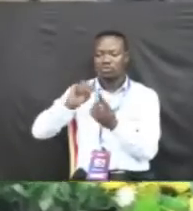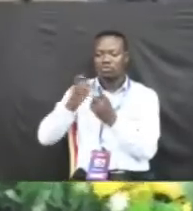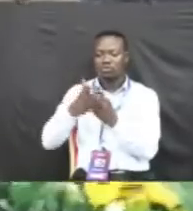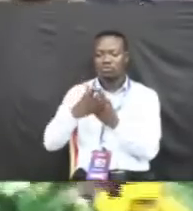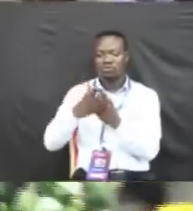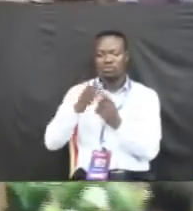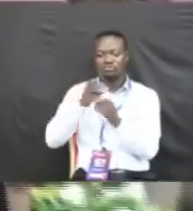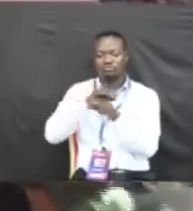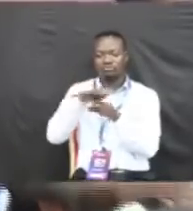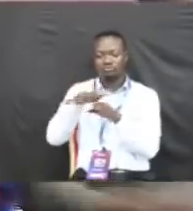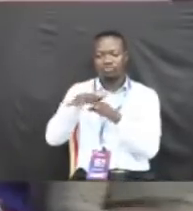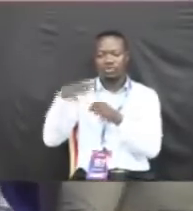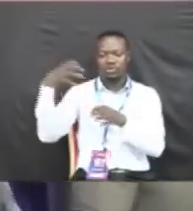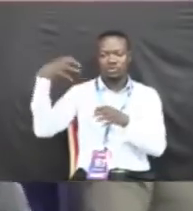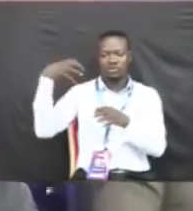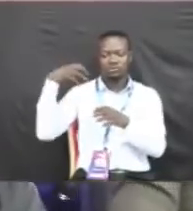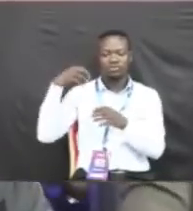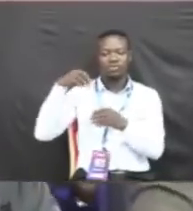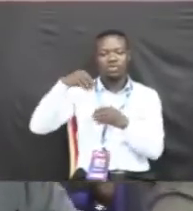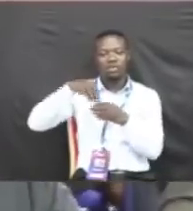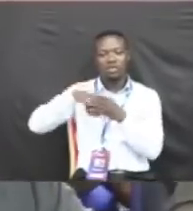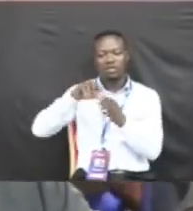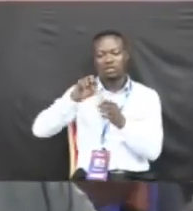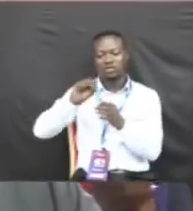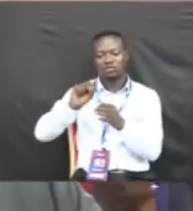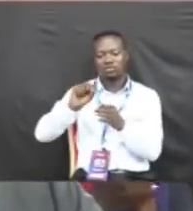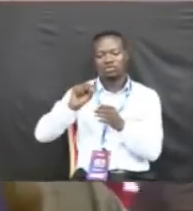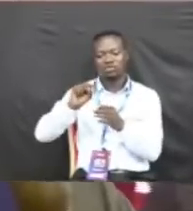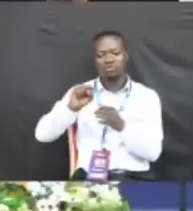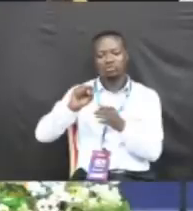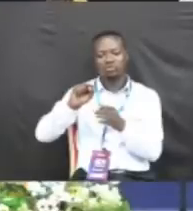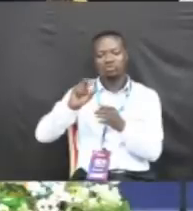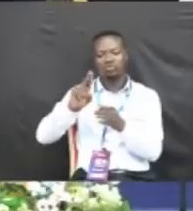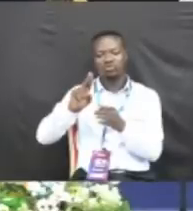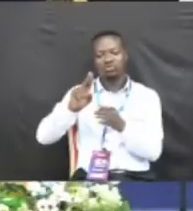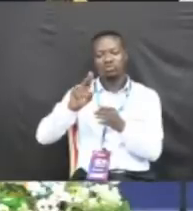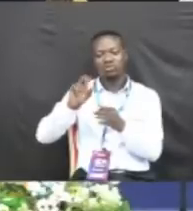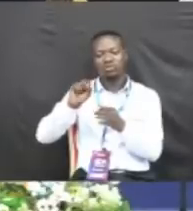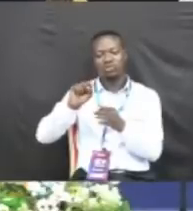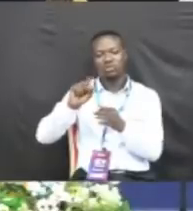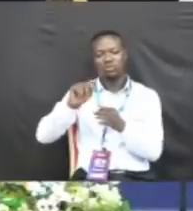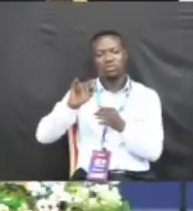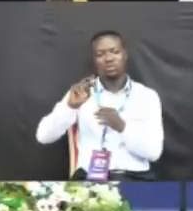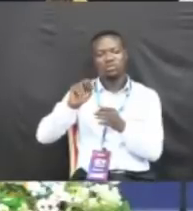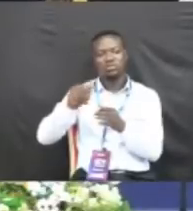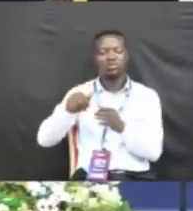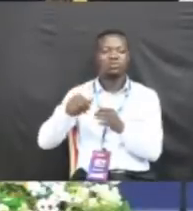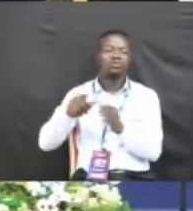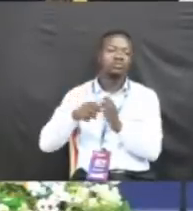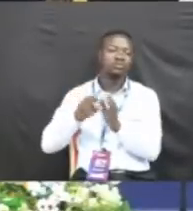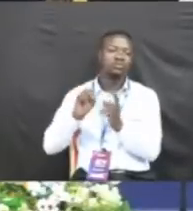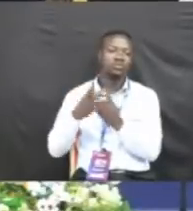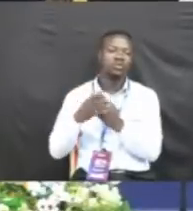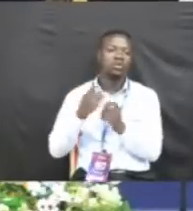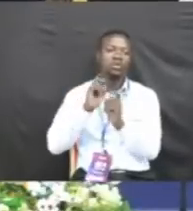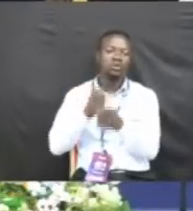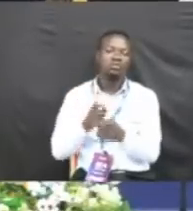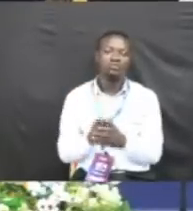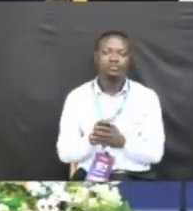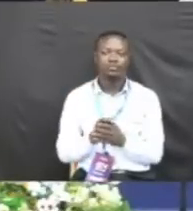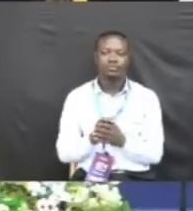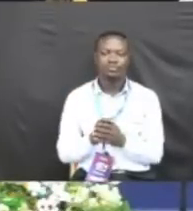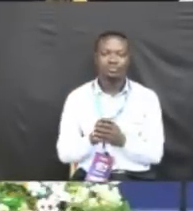champion by sustainability and social investment award. Her clinic Jagris